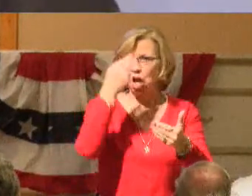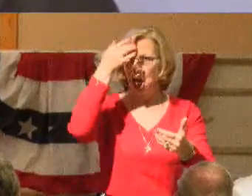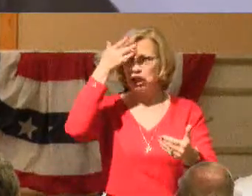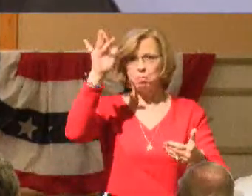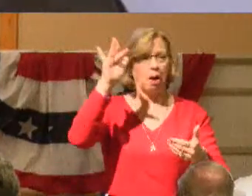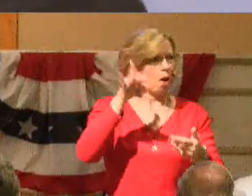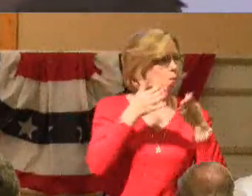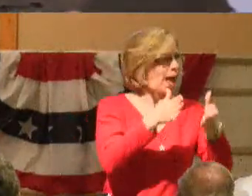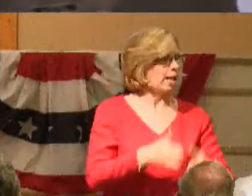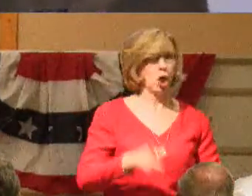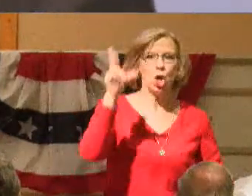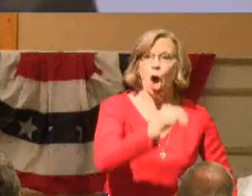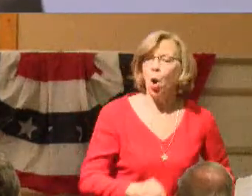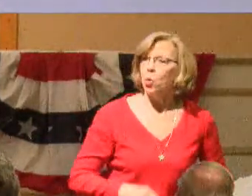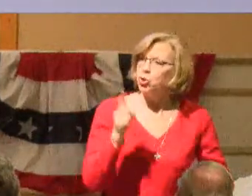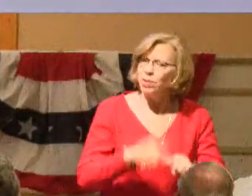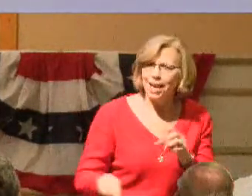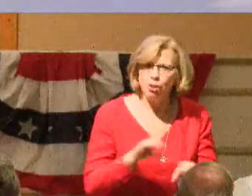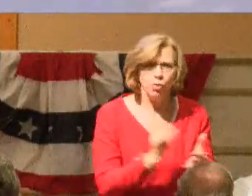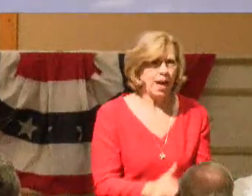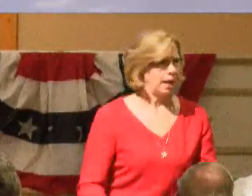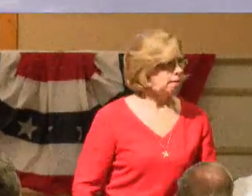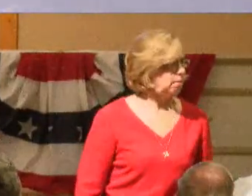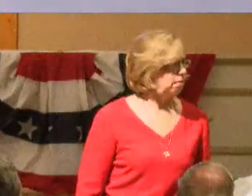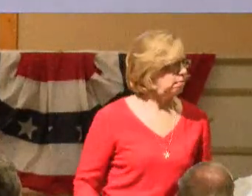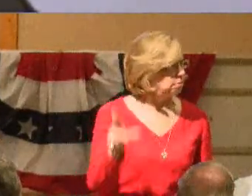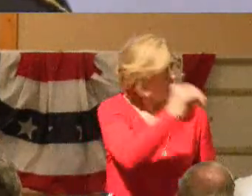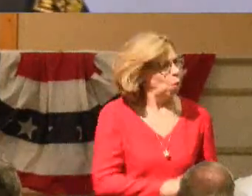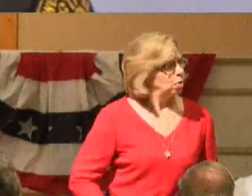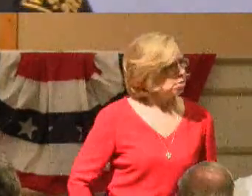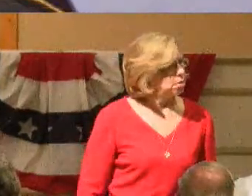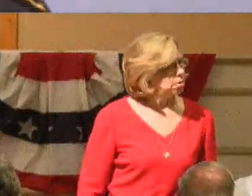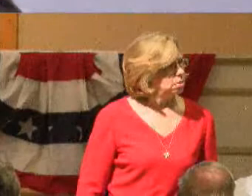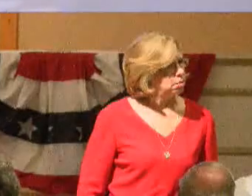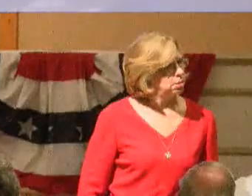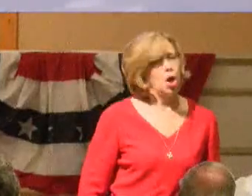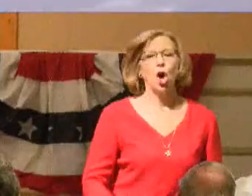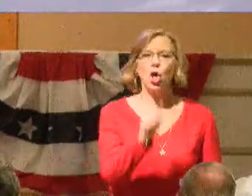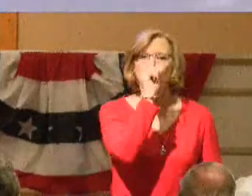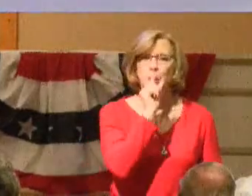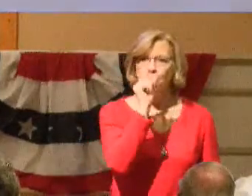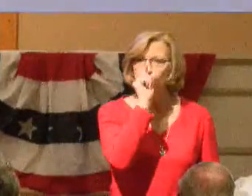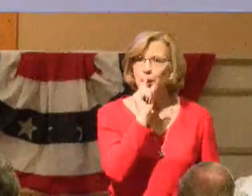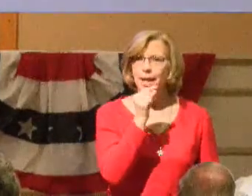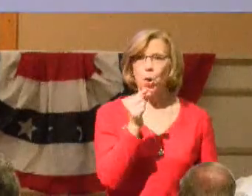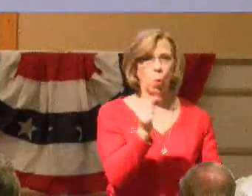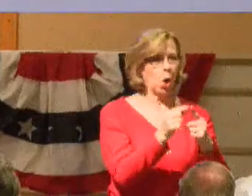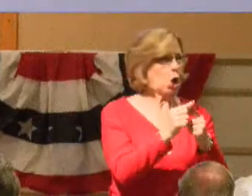And there's a Greek term for that as well. The Greek term is called baloney.